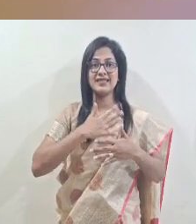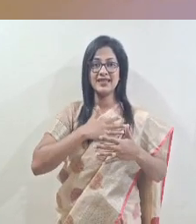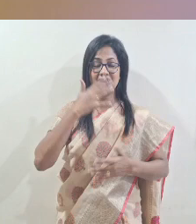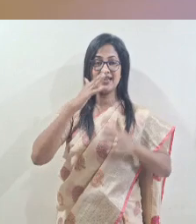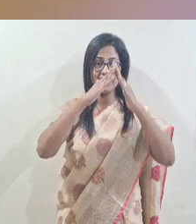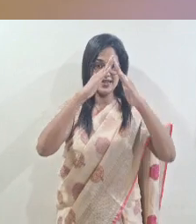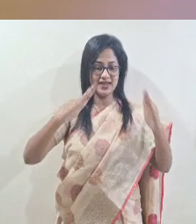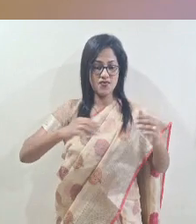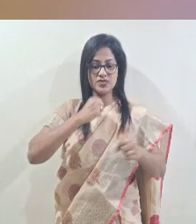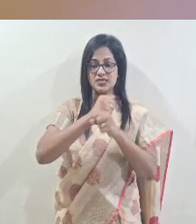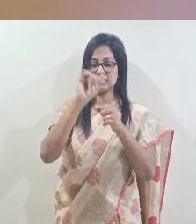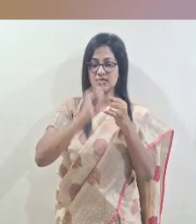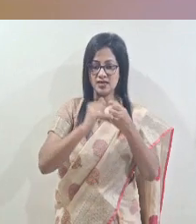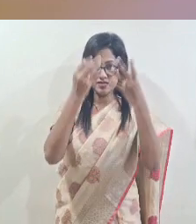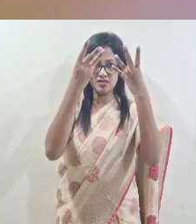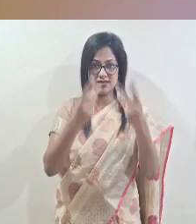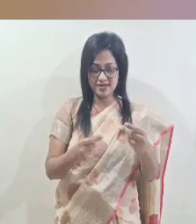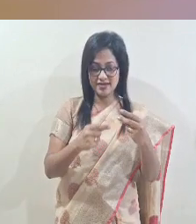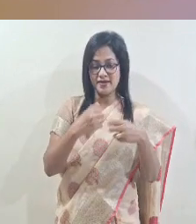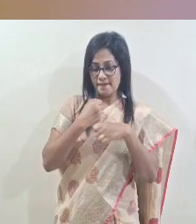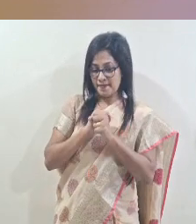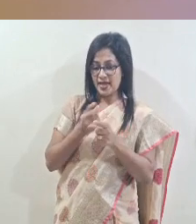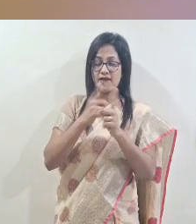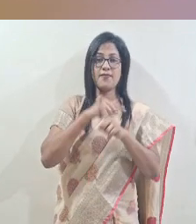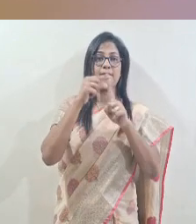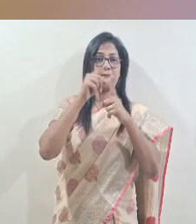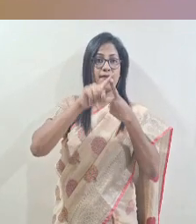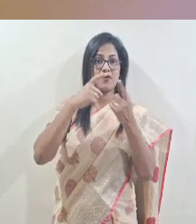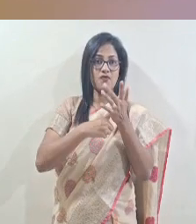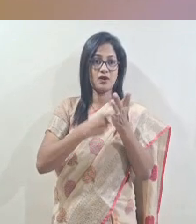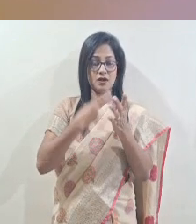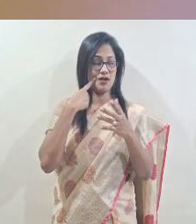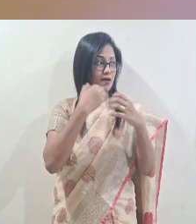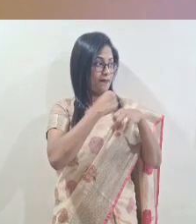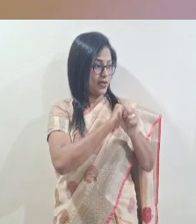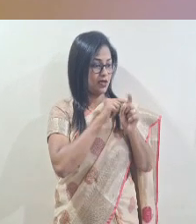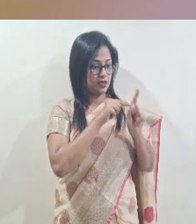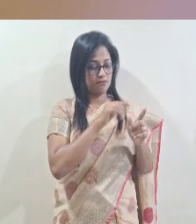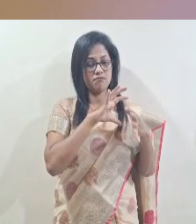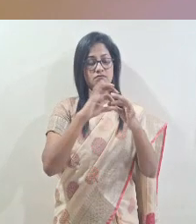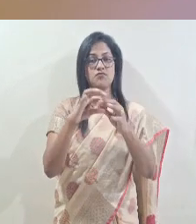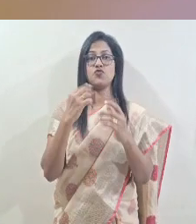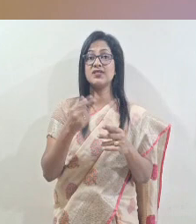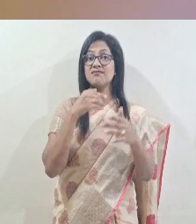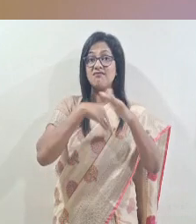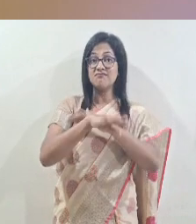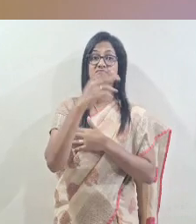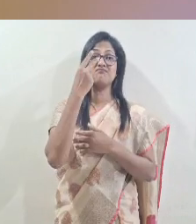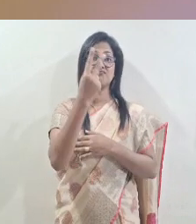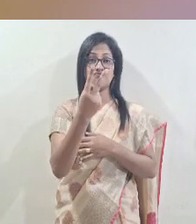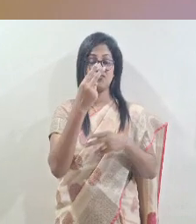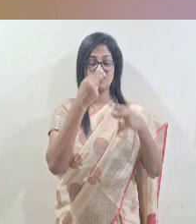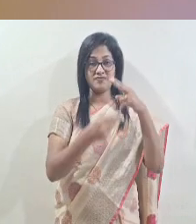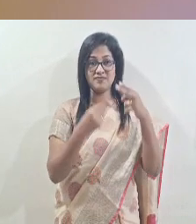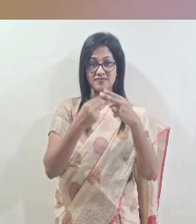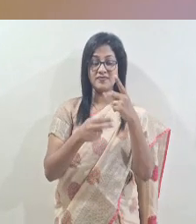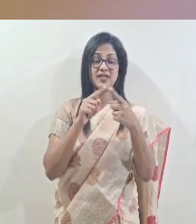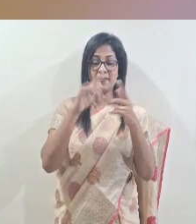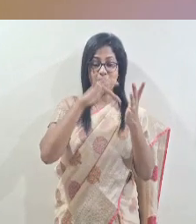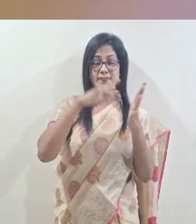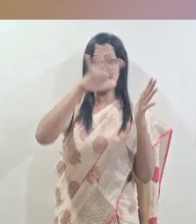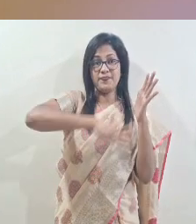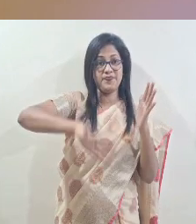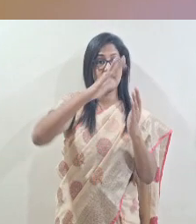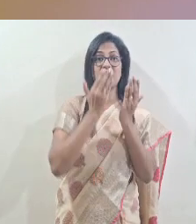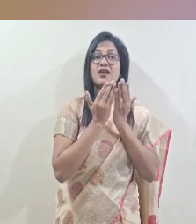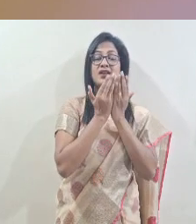greenhouse gas calculator developed by Terry. So we consider 2 conditions: the region without dry